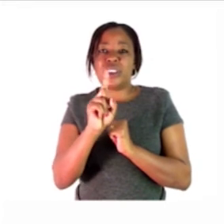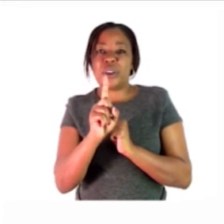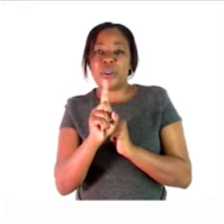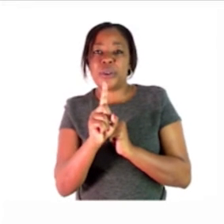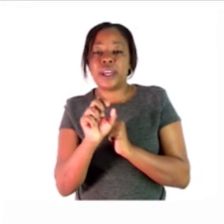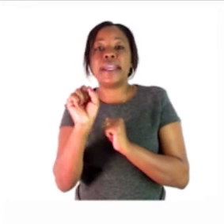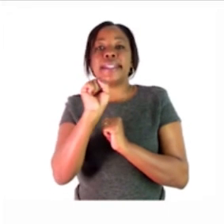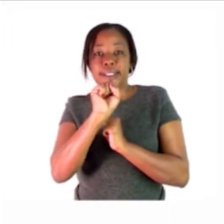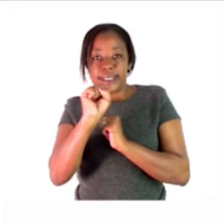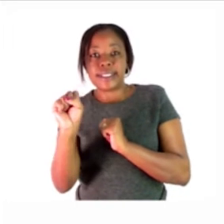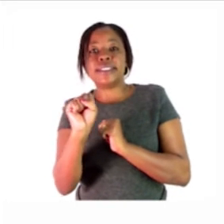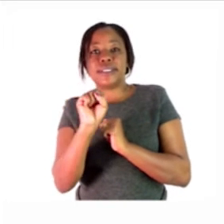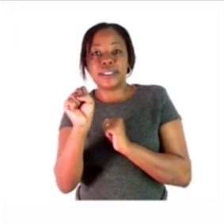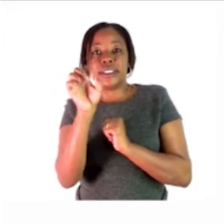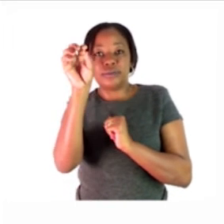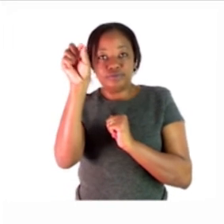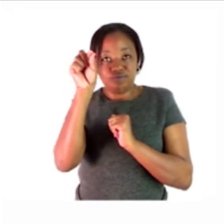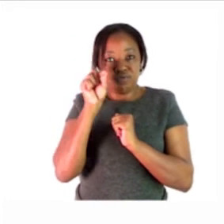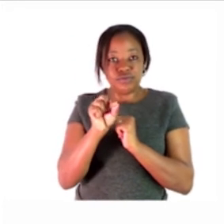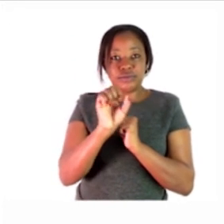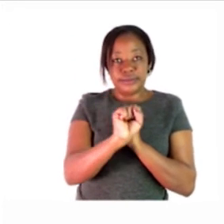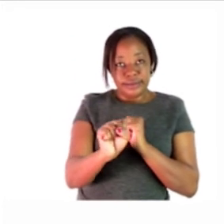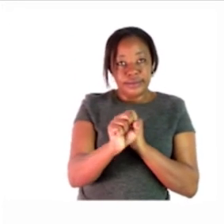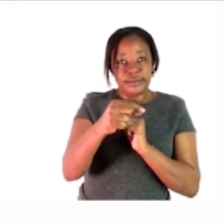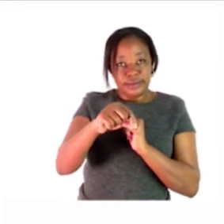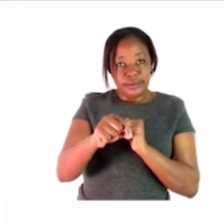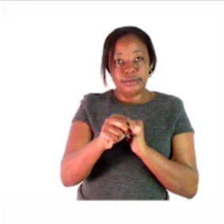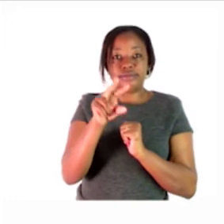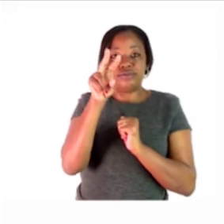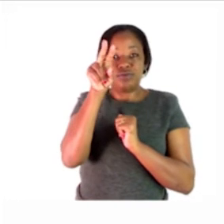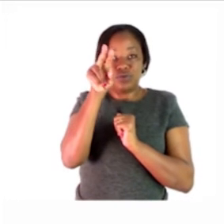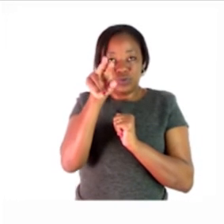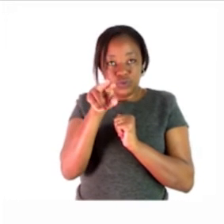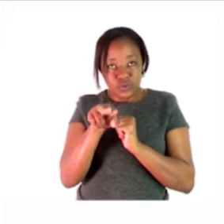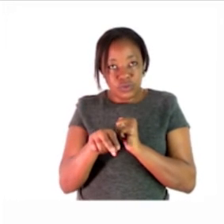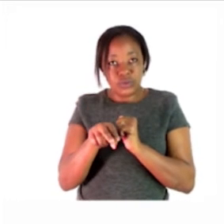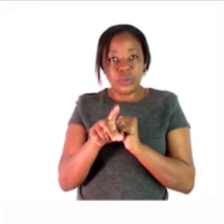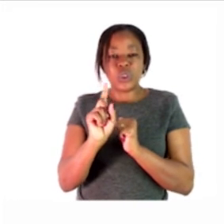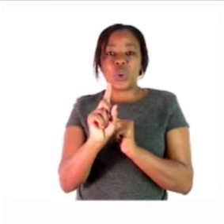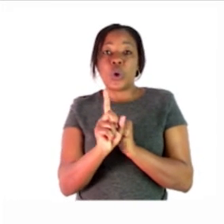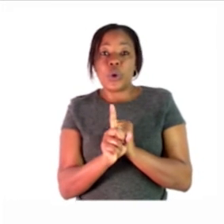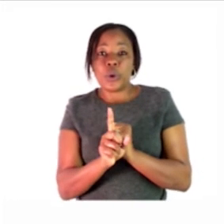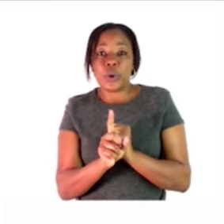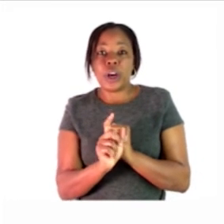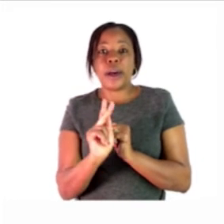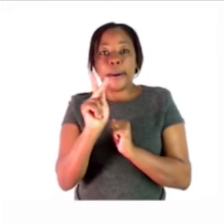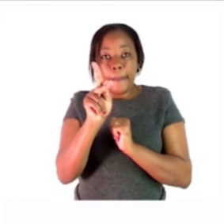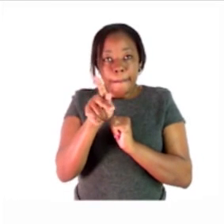S. And the next one, 2 lines which are standing up. And it is on